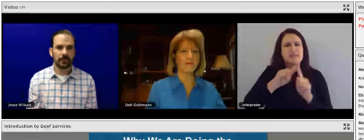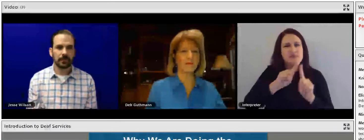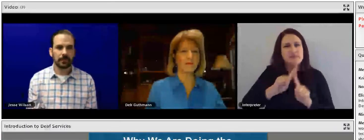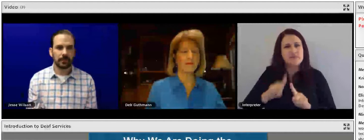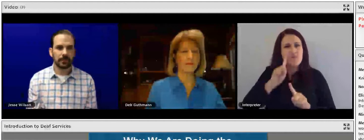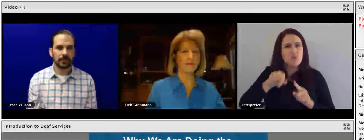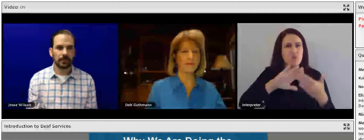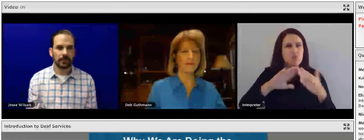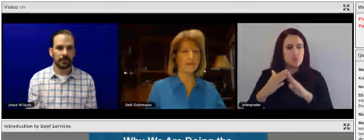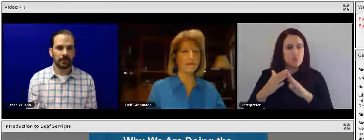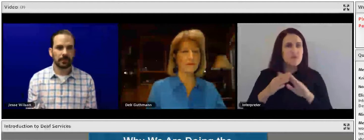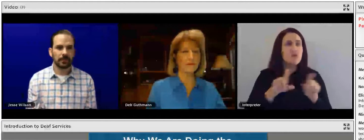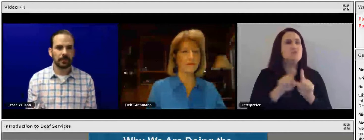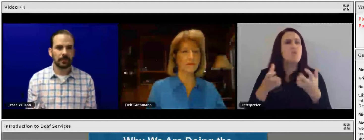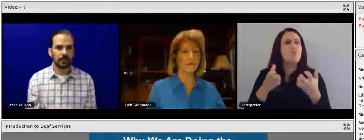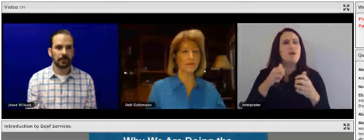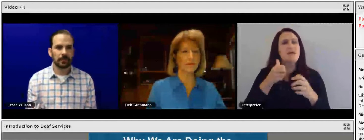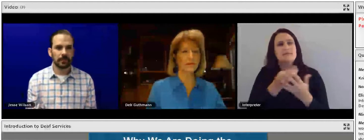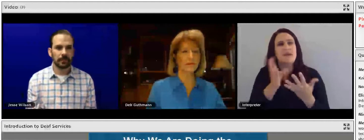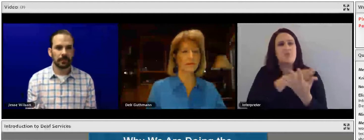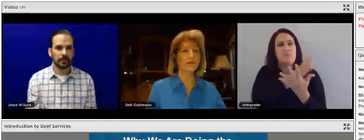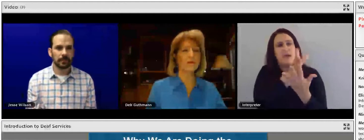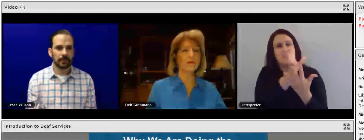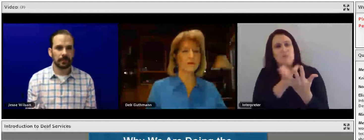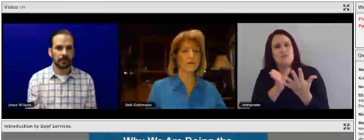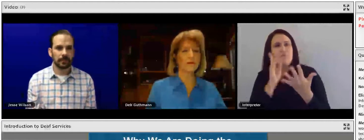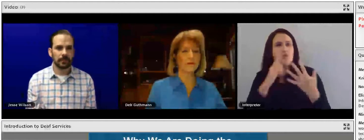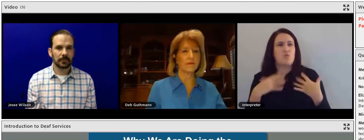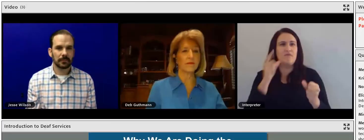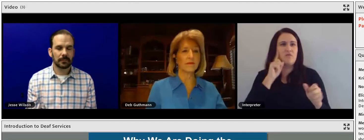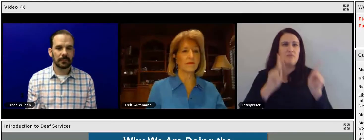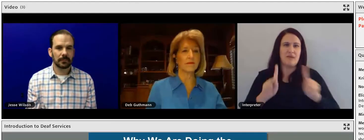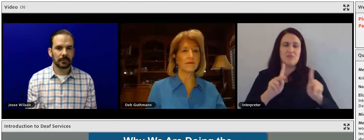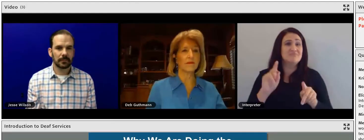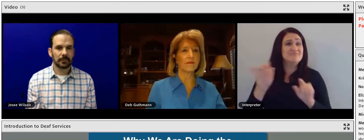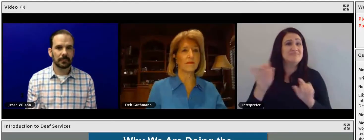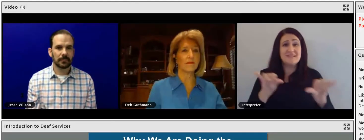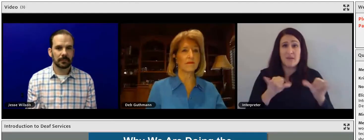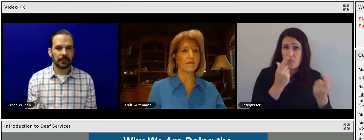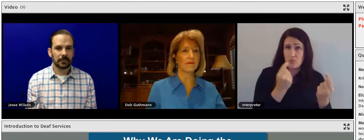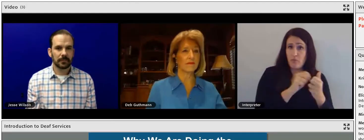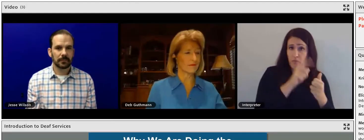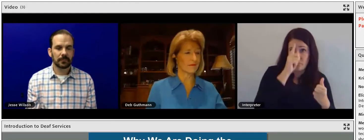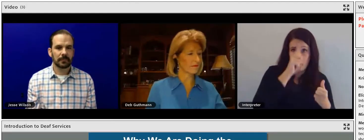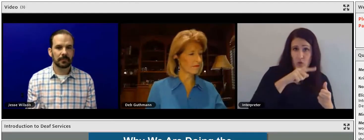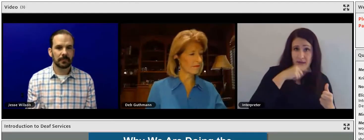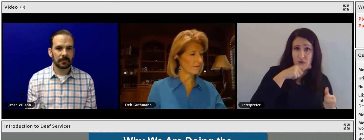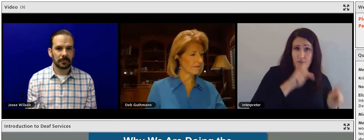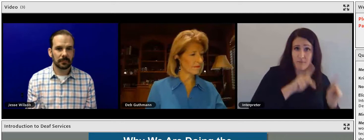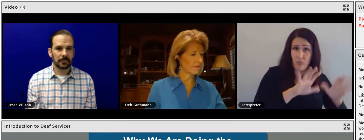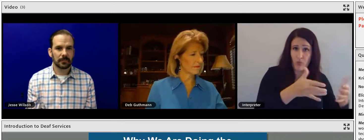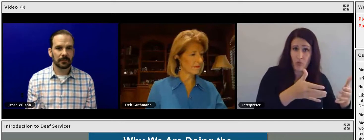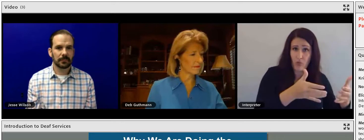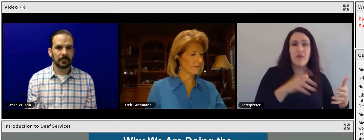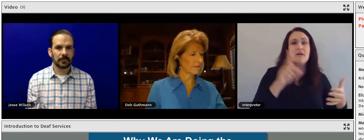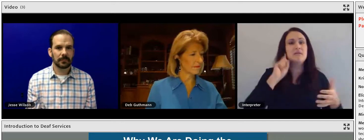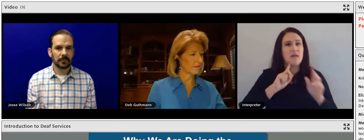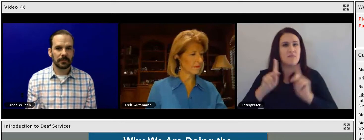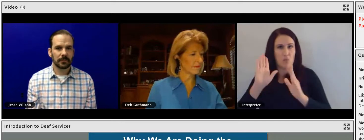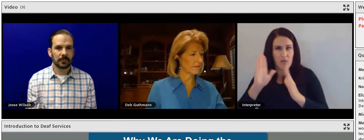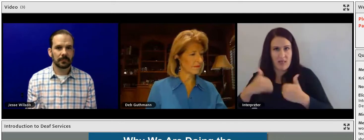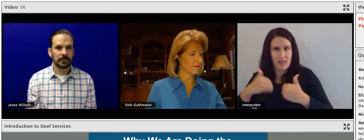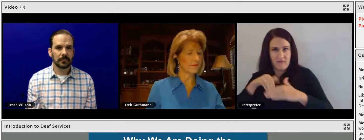want to create multiple pathways for recovery for folks so that just like we're doing for our hearing populations, deaf individuals have access to